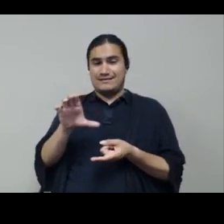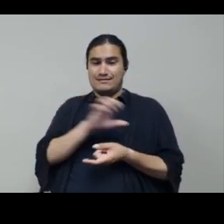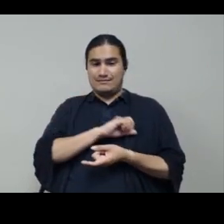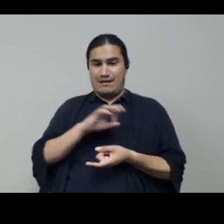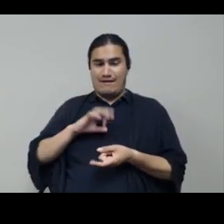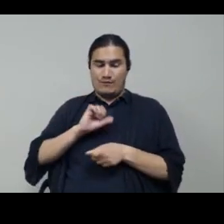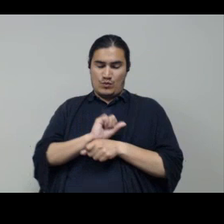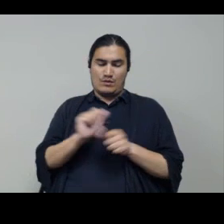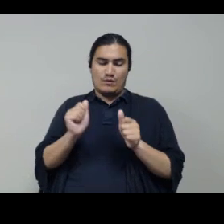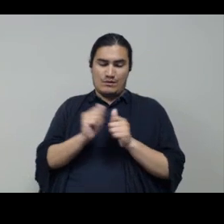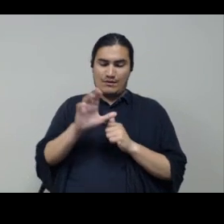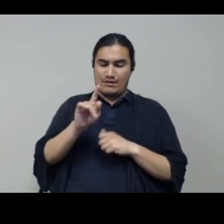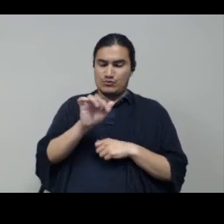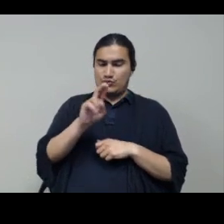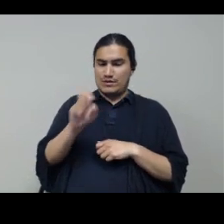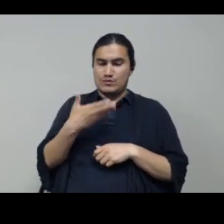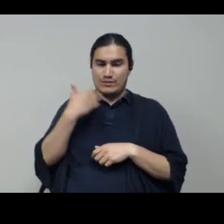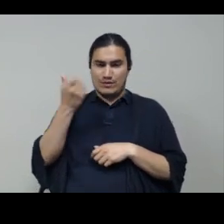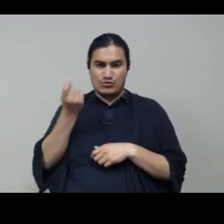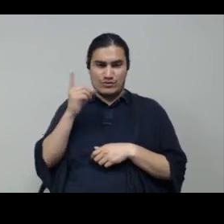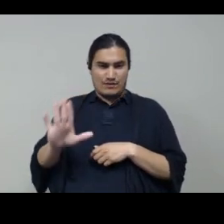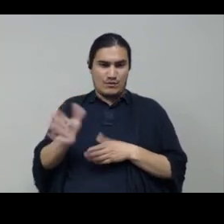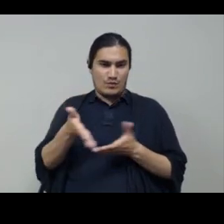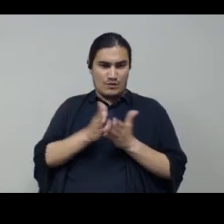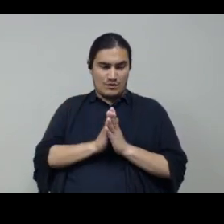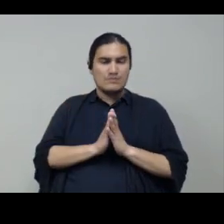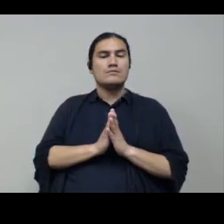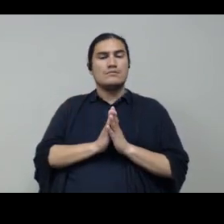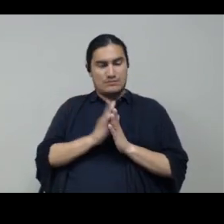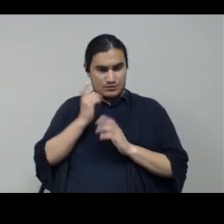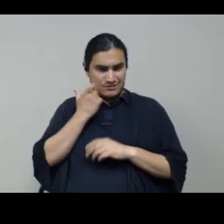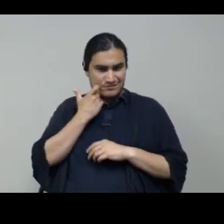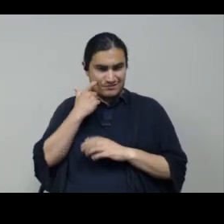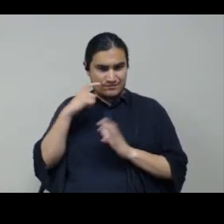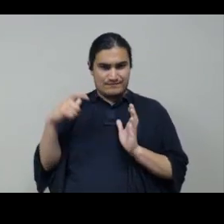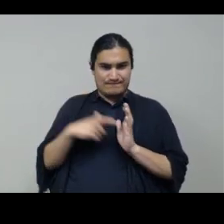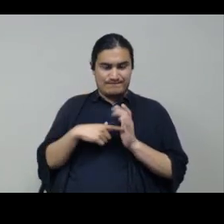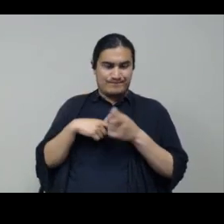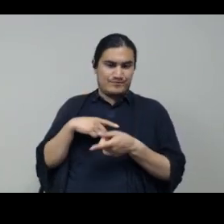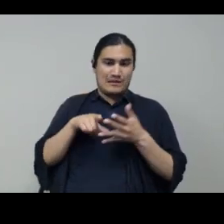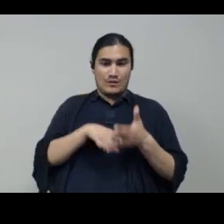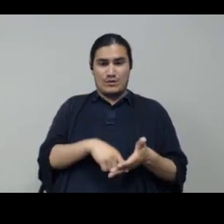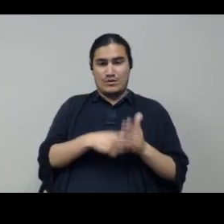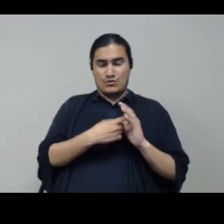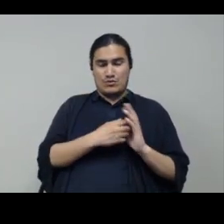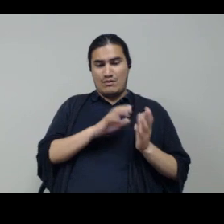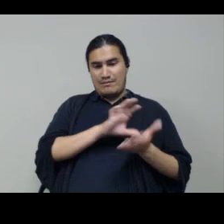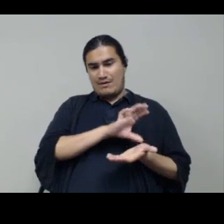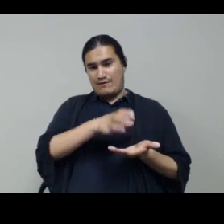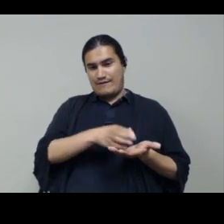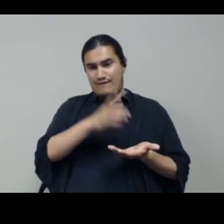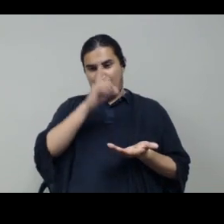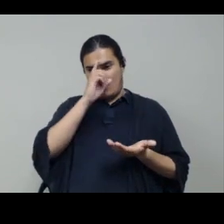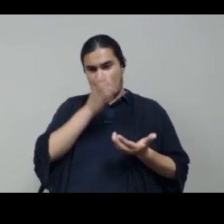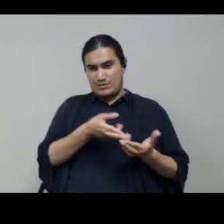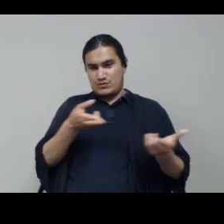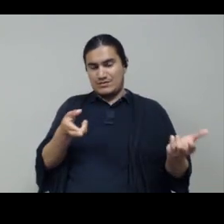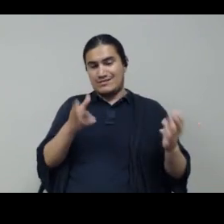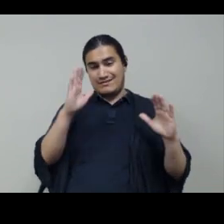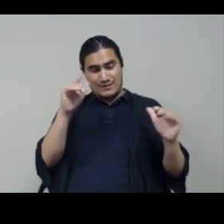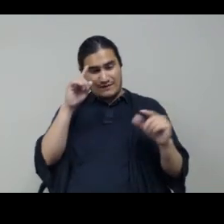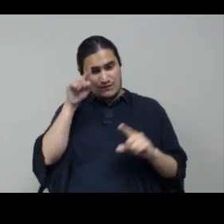working with Caltrans to better understand the request, and it has been recently identified that the original amount of the additional resources